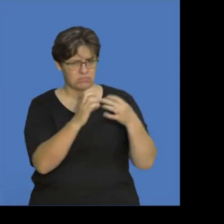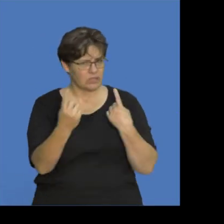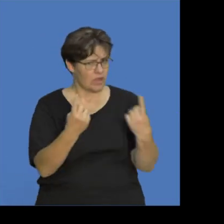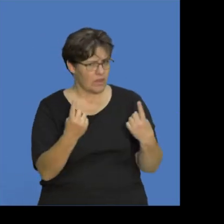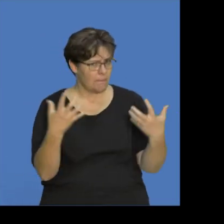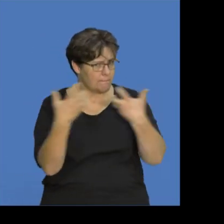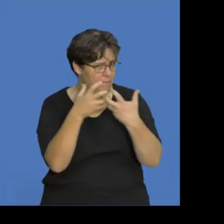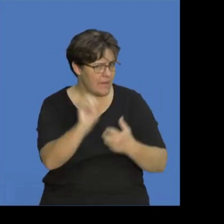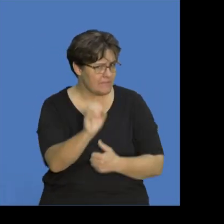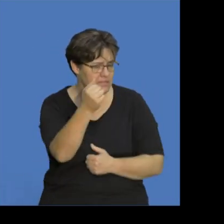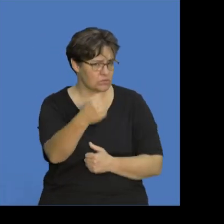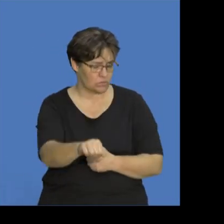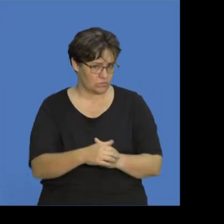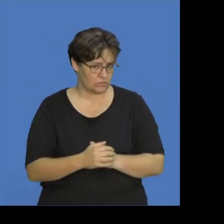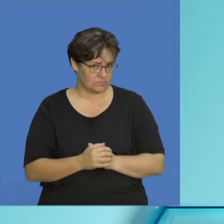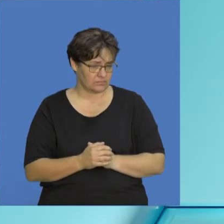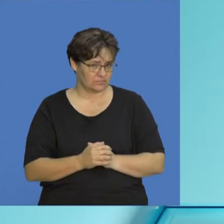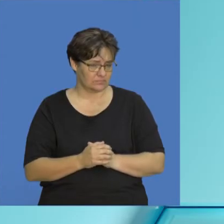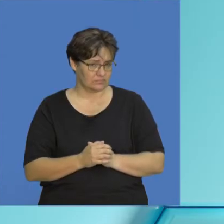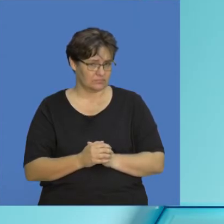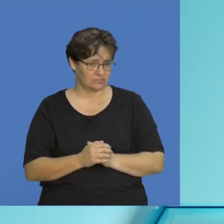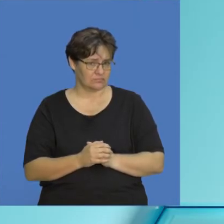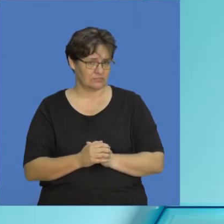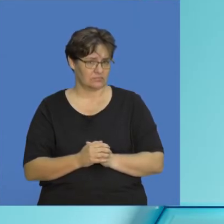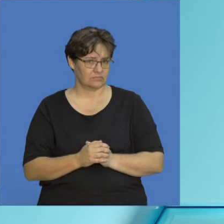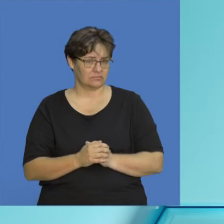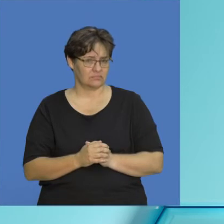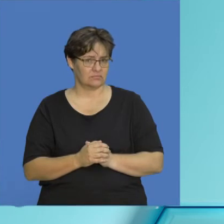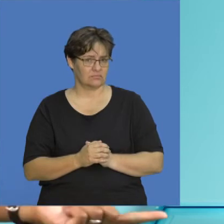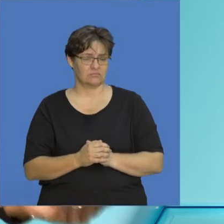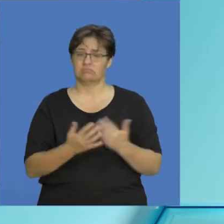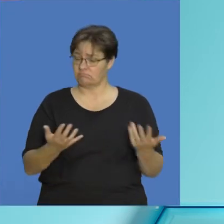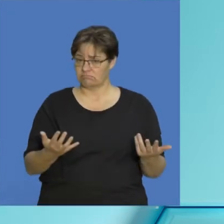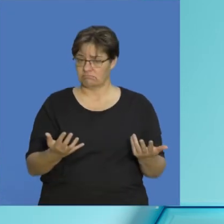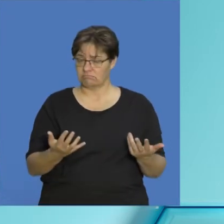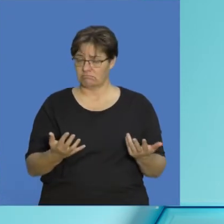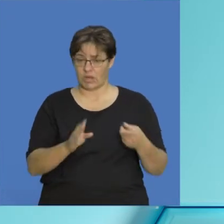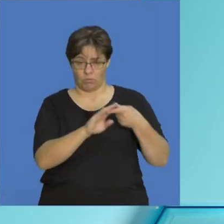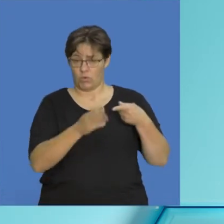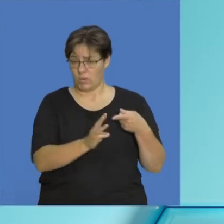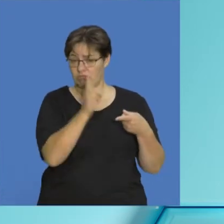okay. So we want to know whether 2 variables are related to each other. That's one way.